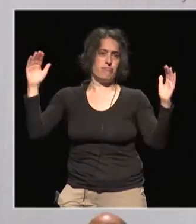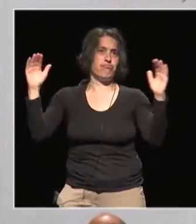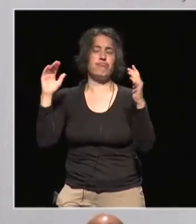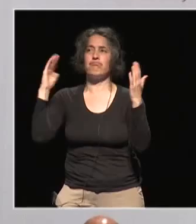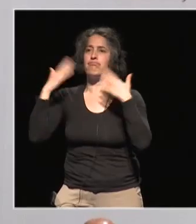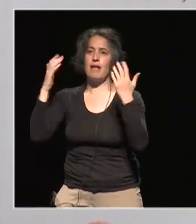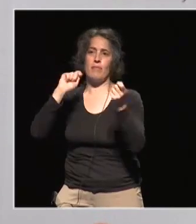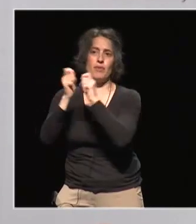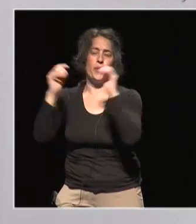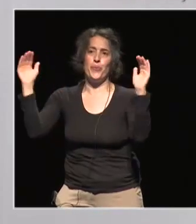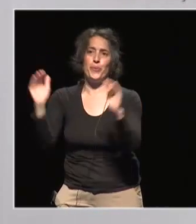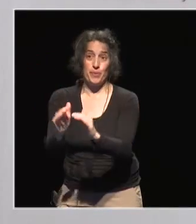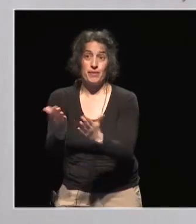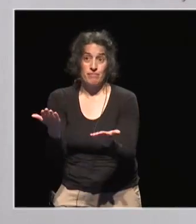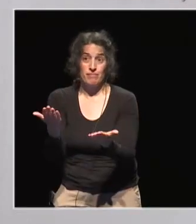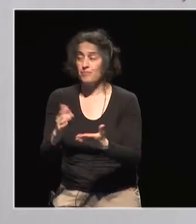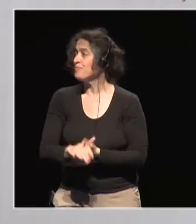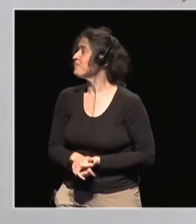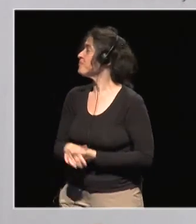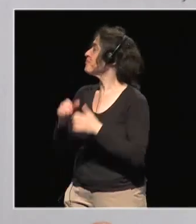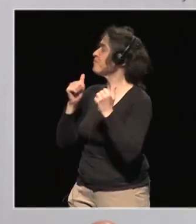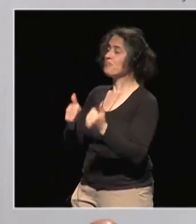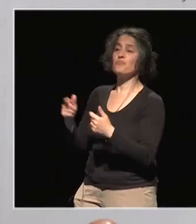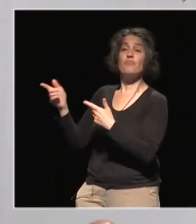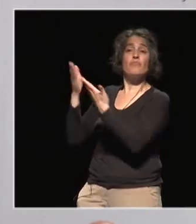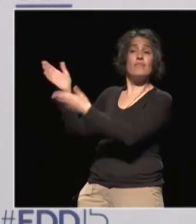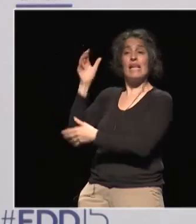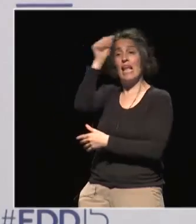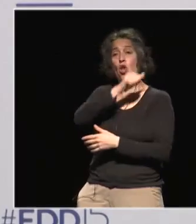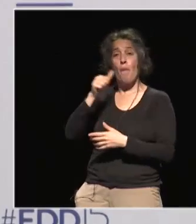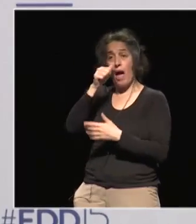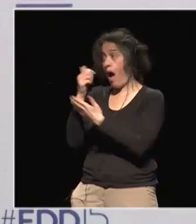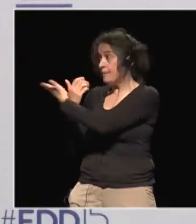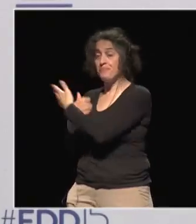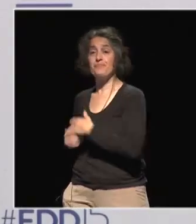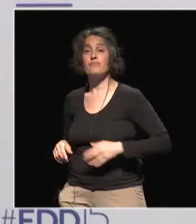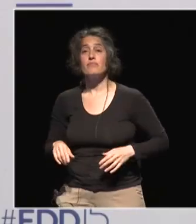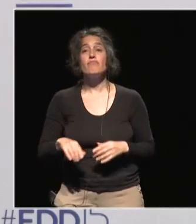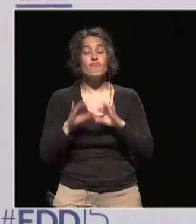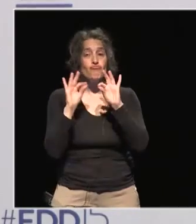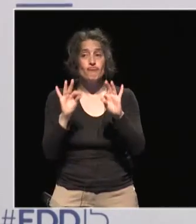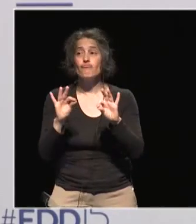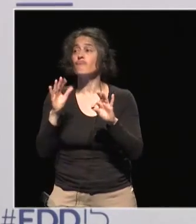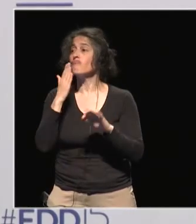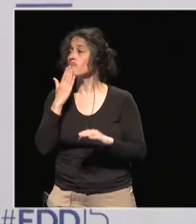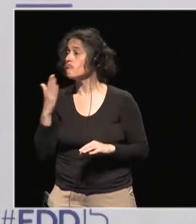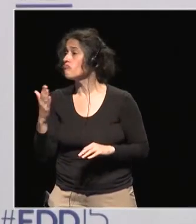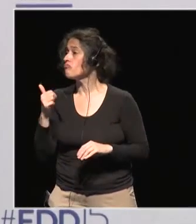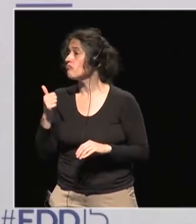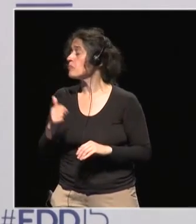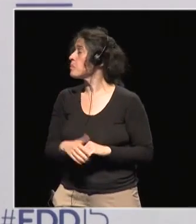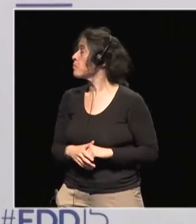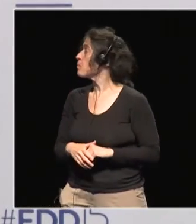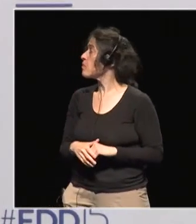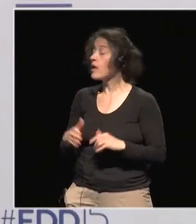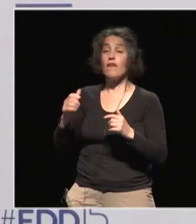also react, if you'd like to what Jos has said. Okay. First of all, I would like to thank the organizers for